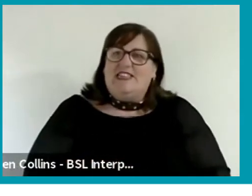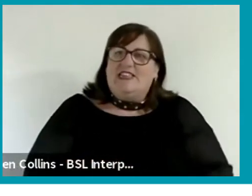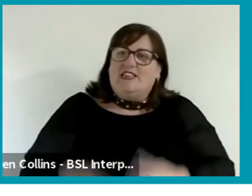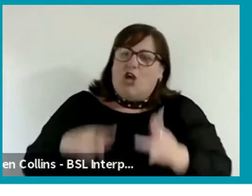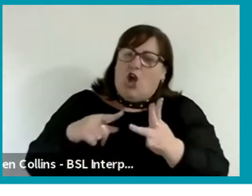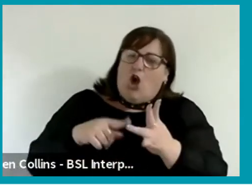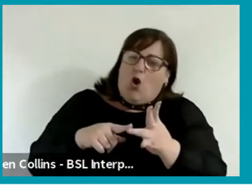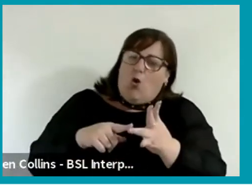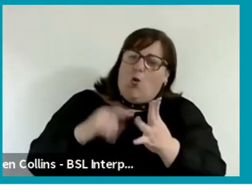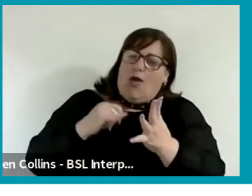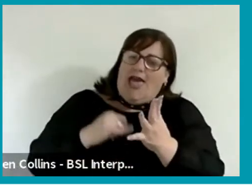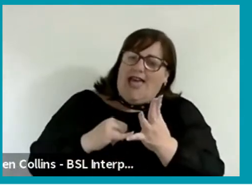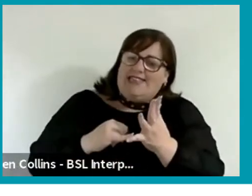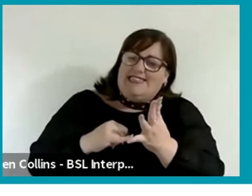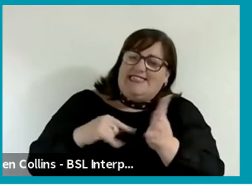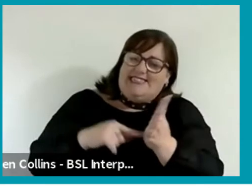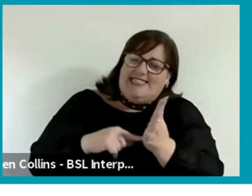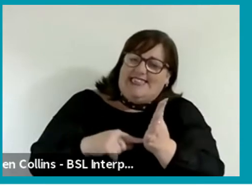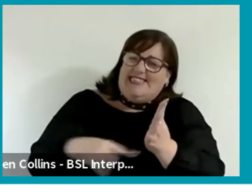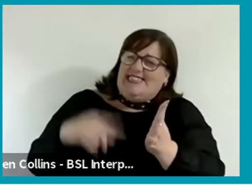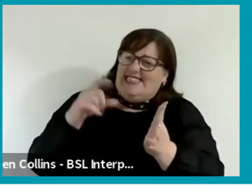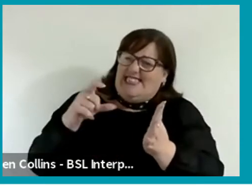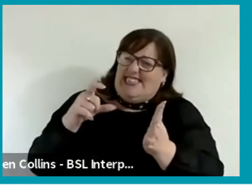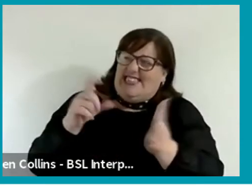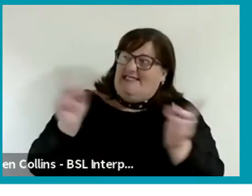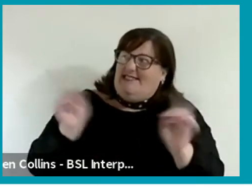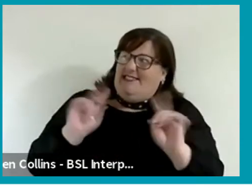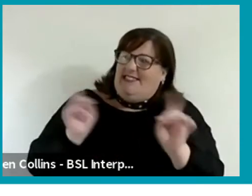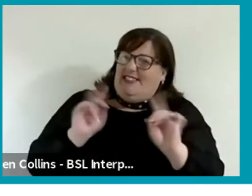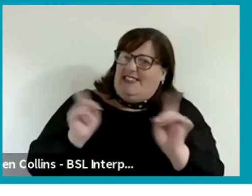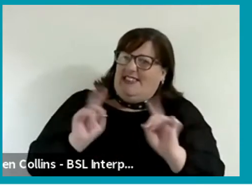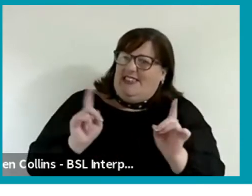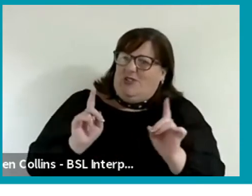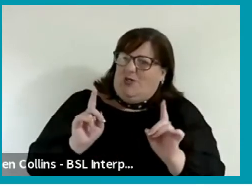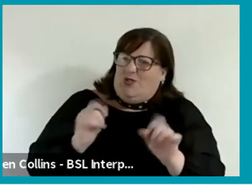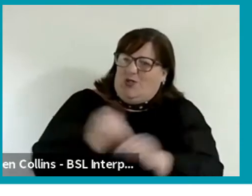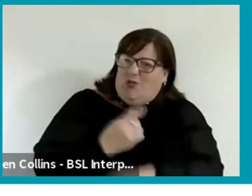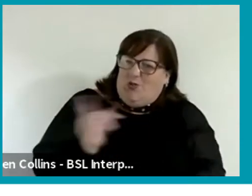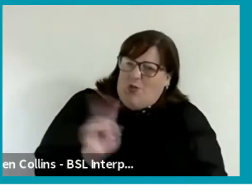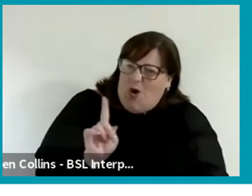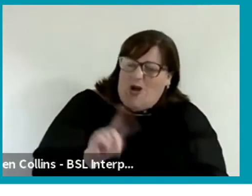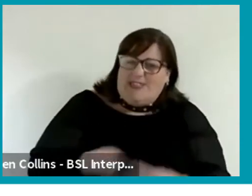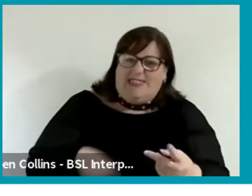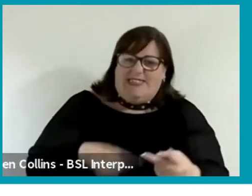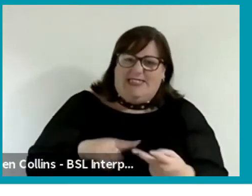OSTC, what do you guys actually do? What is life like working there? Tell us a little bit about,